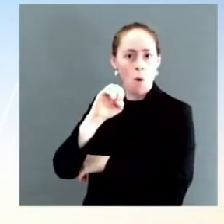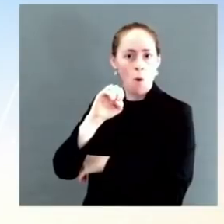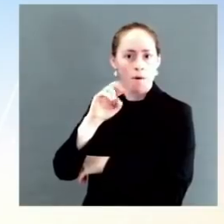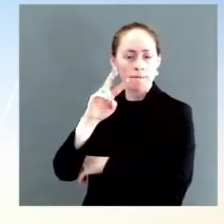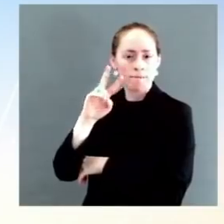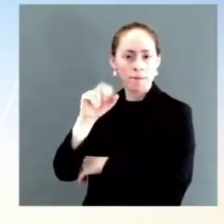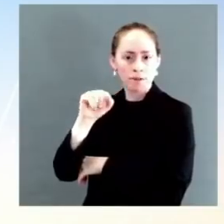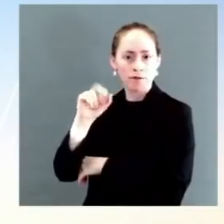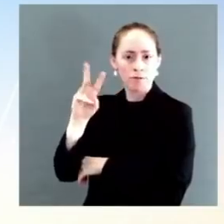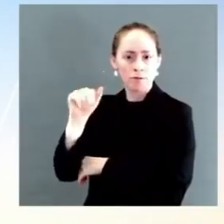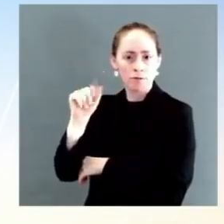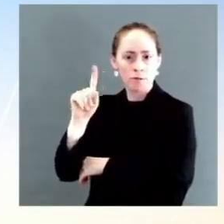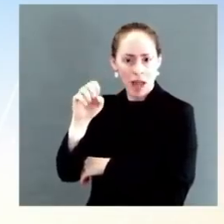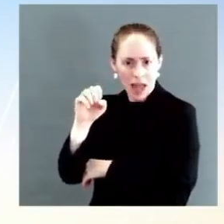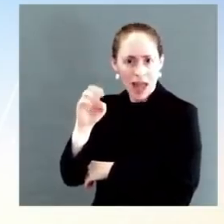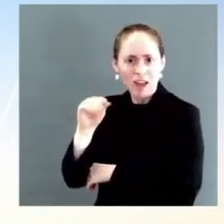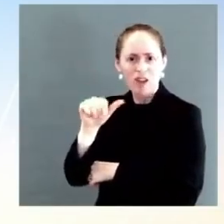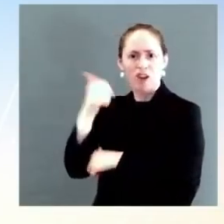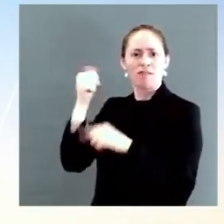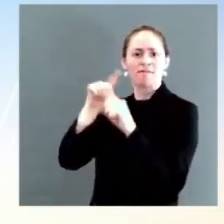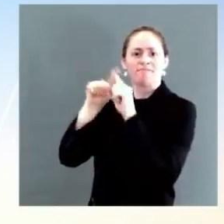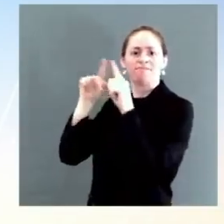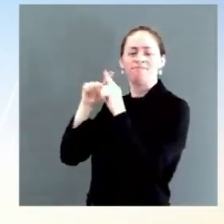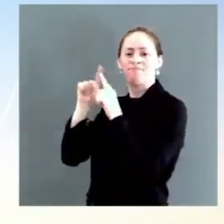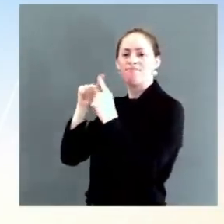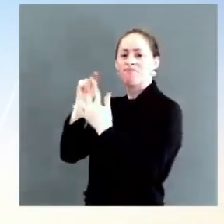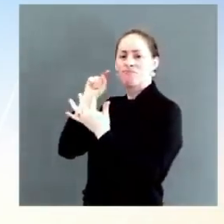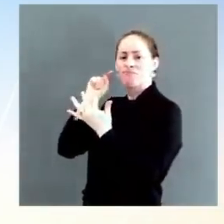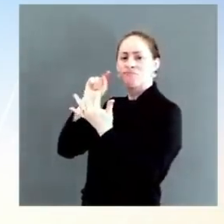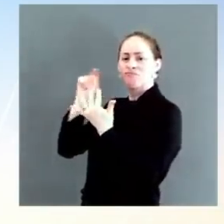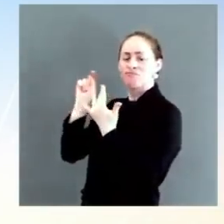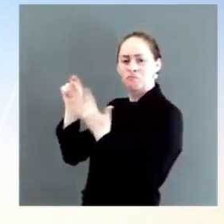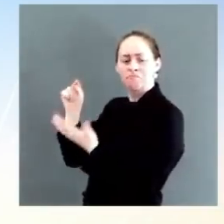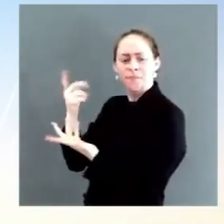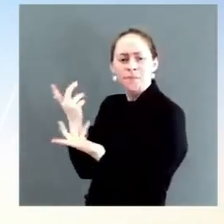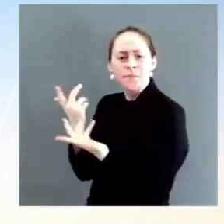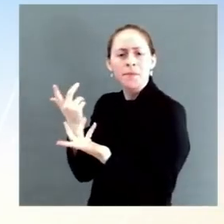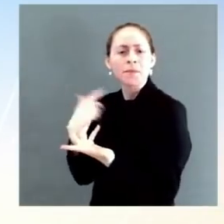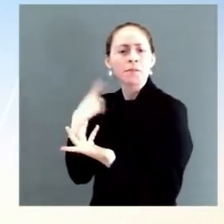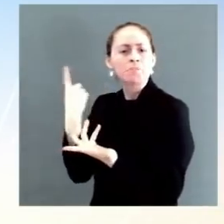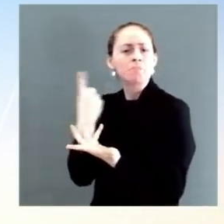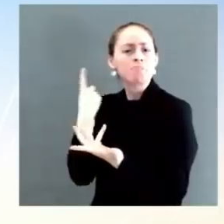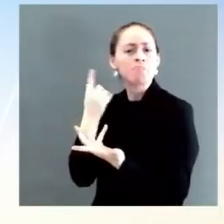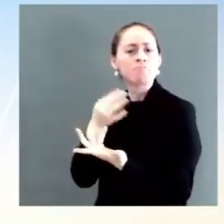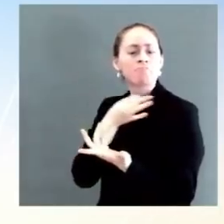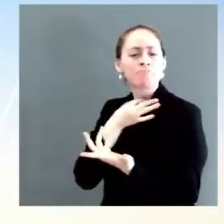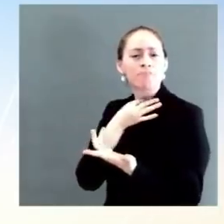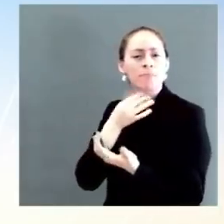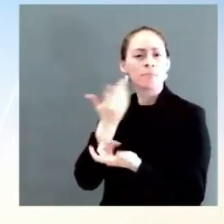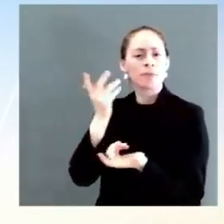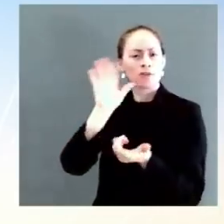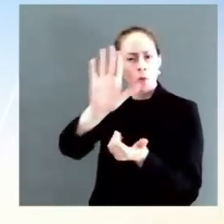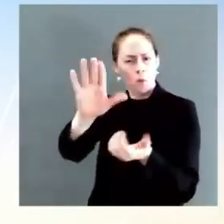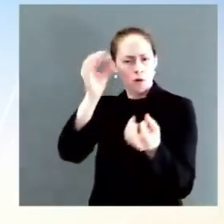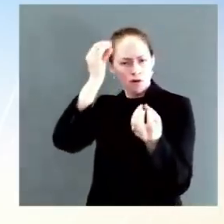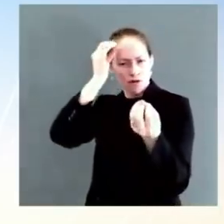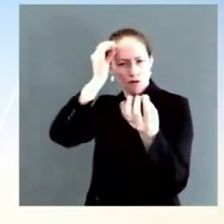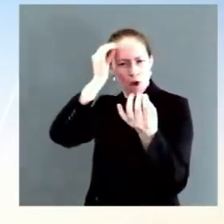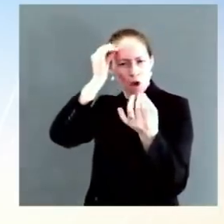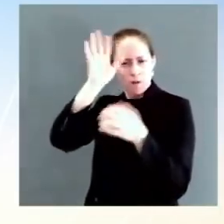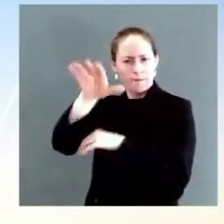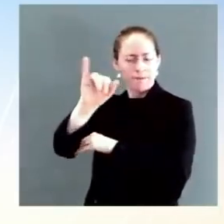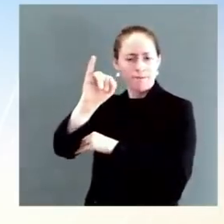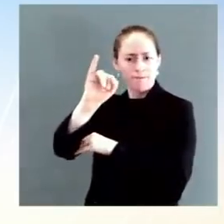House taking to act in case that law stays in place and if Roe itself is overturned? Sure. Well, I would note, as I think many of you